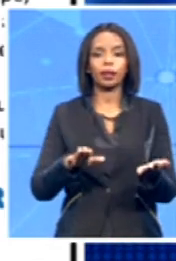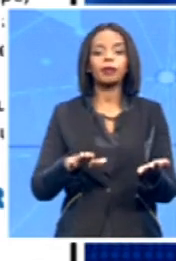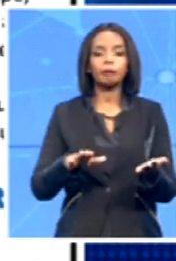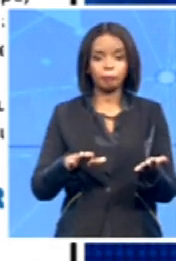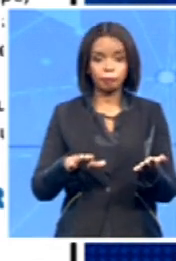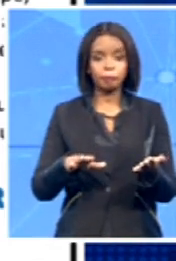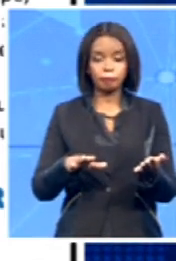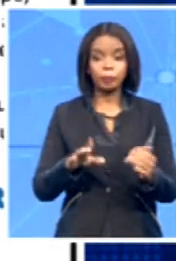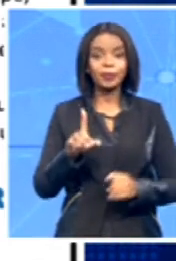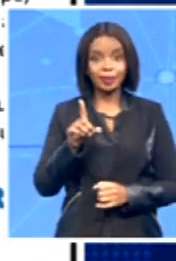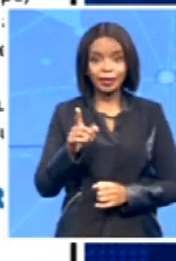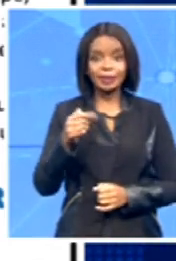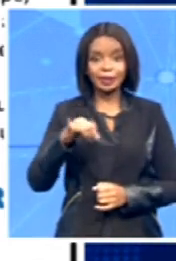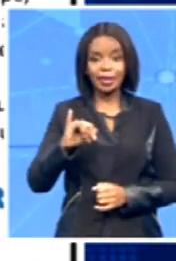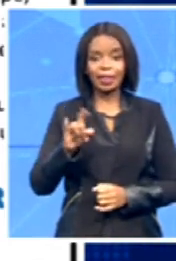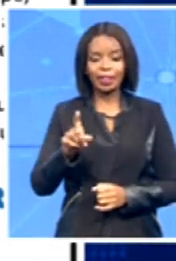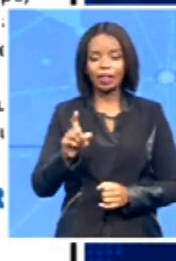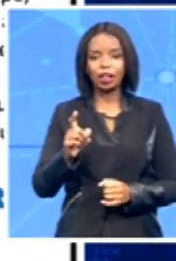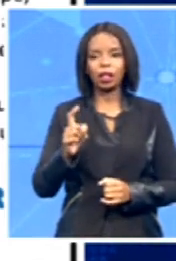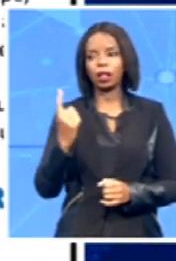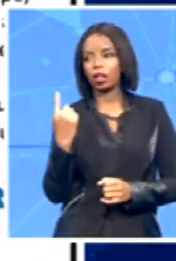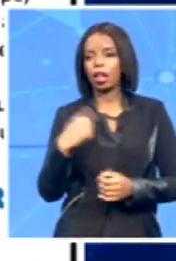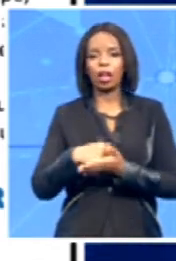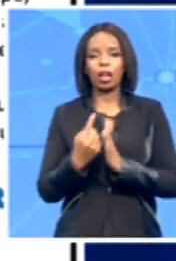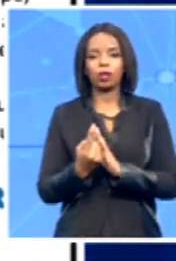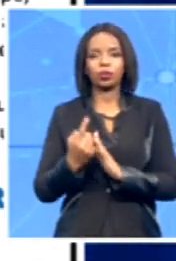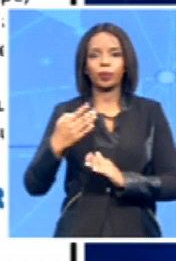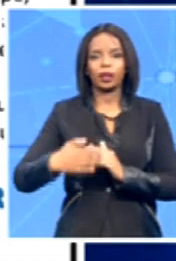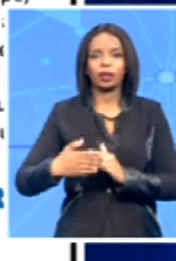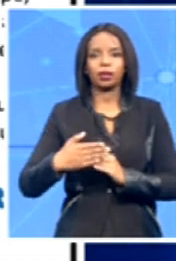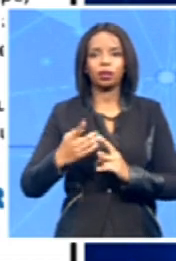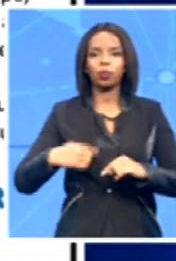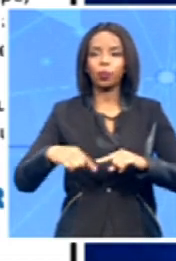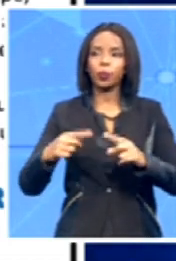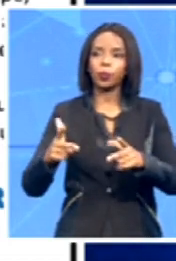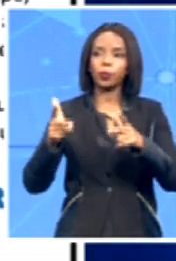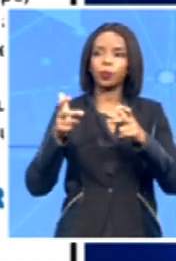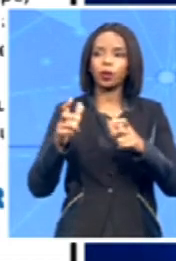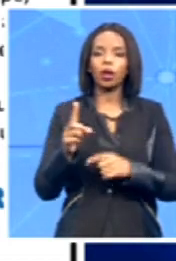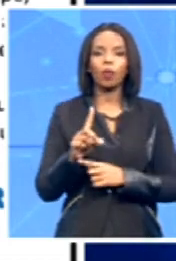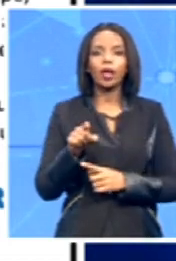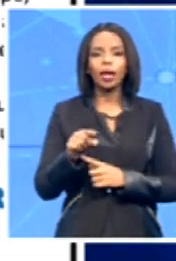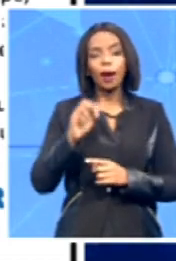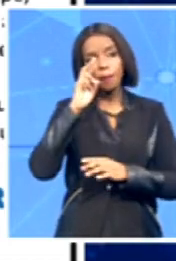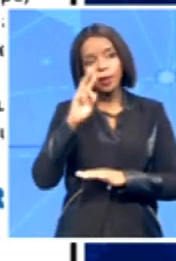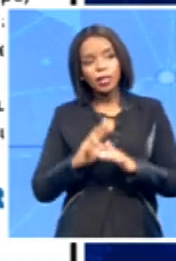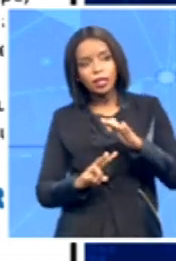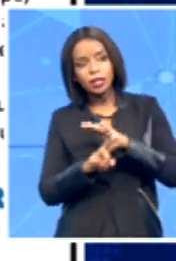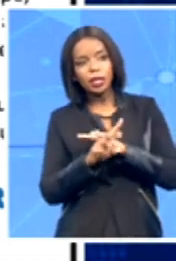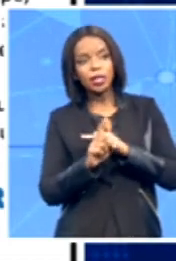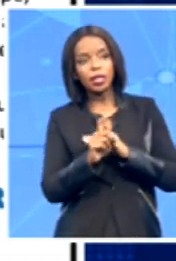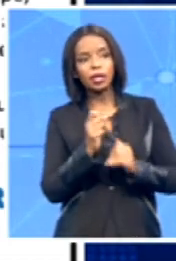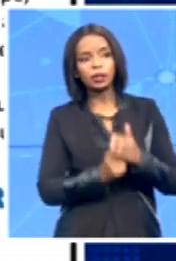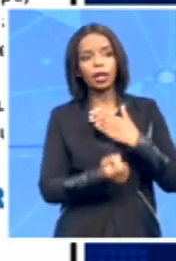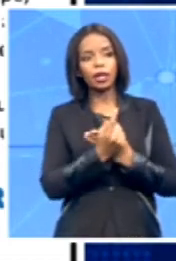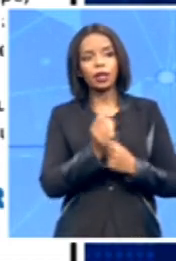week. And you'll see it's above what is called the predicted bounds of expected deaths for this period, but that's also what we're